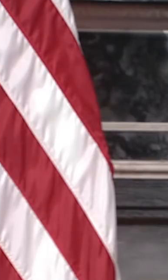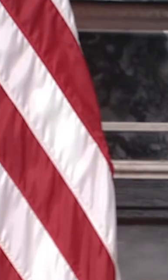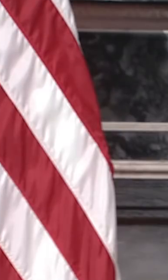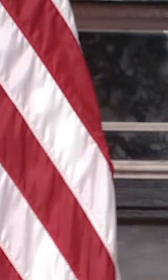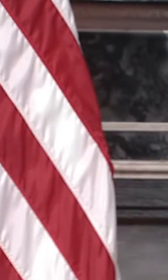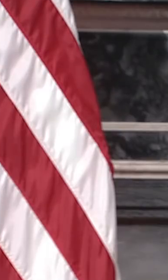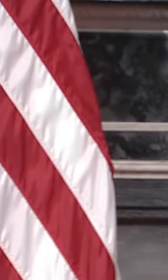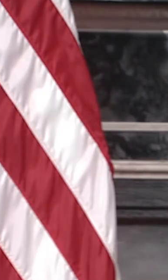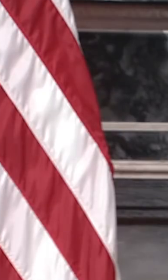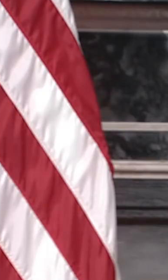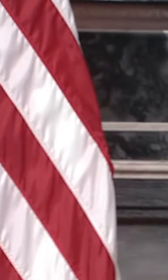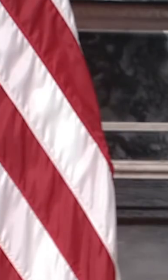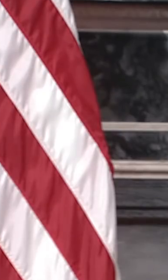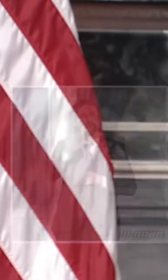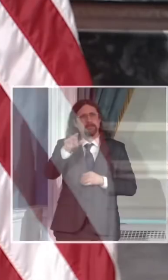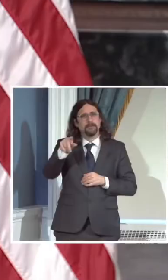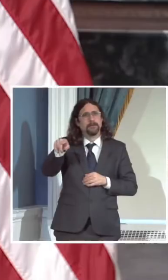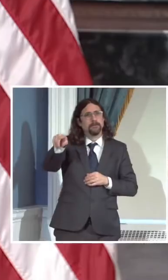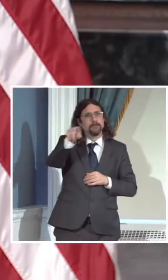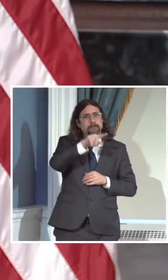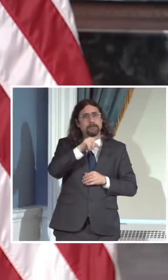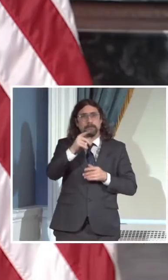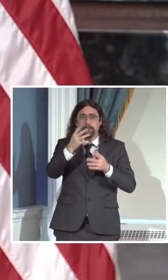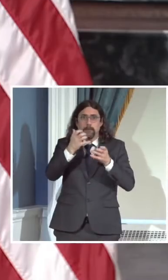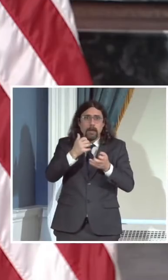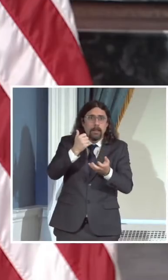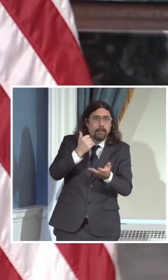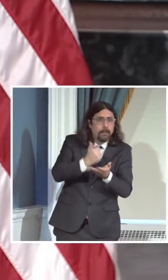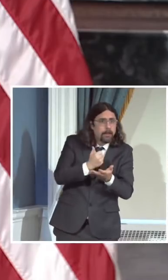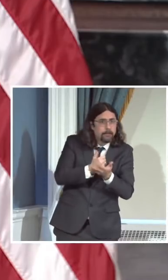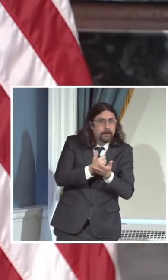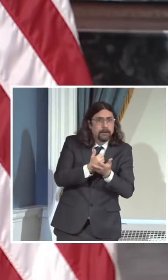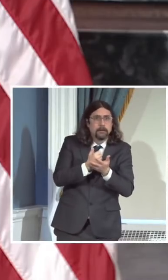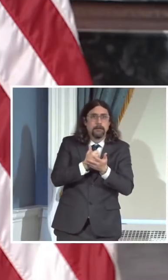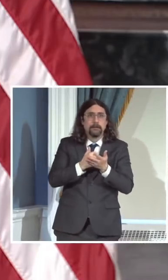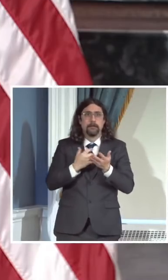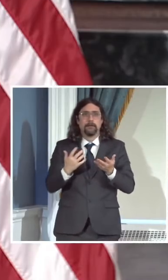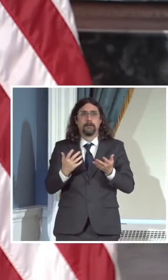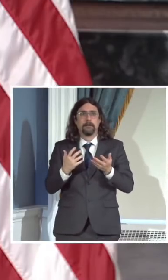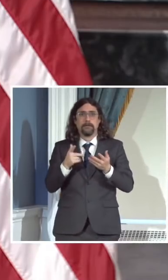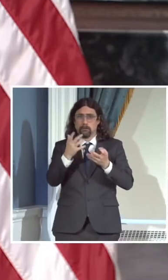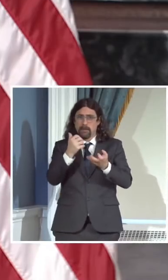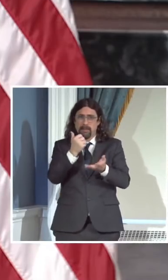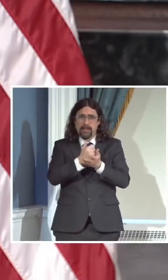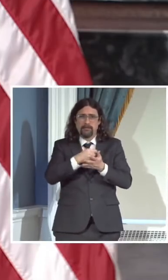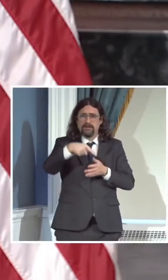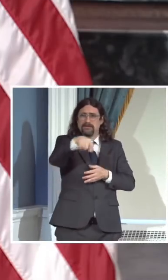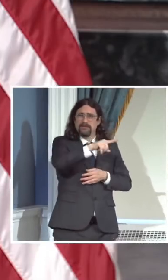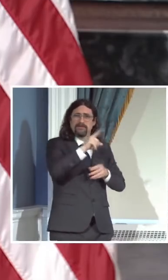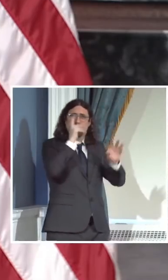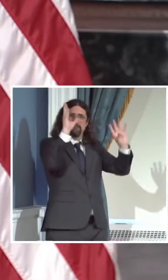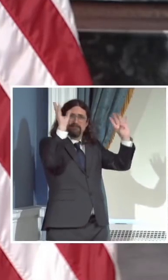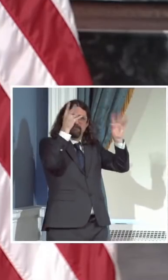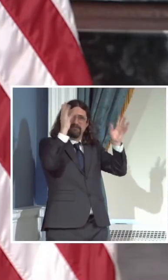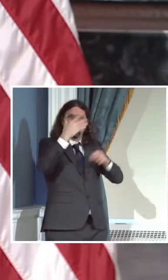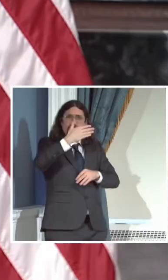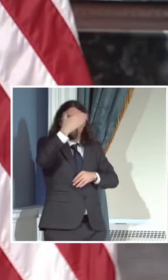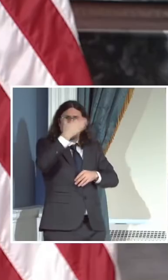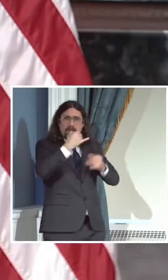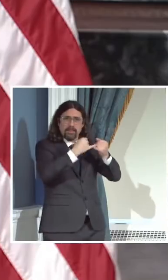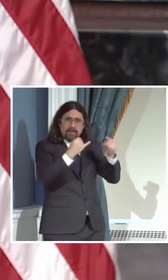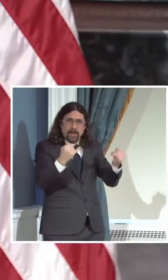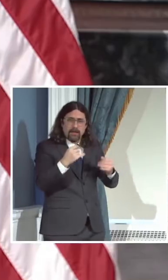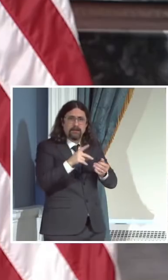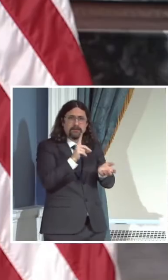and Mitch's folks in the public hospitals have borne the brunt and they've done amazing work. Mitch, one more time, what's the website people can go to if they just want to give